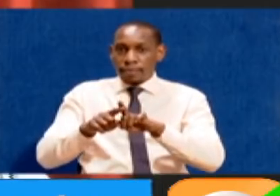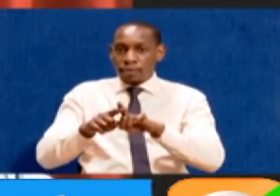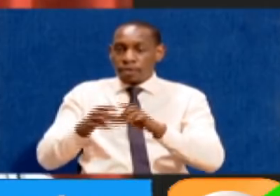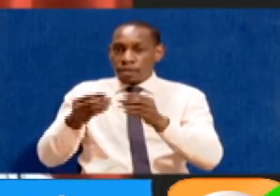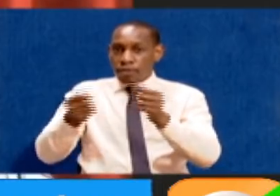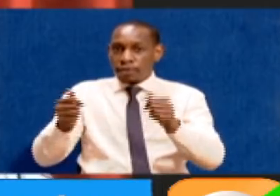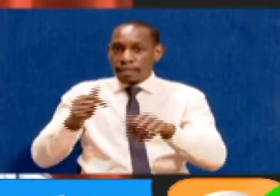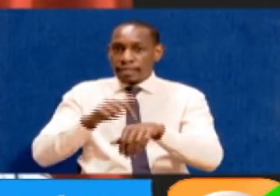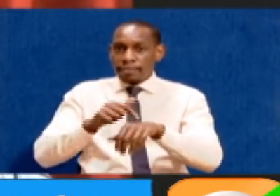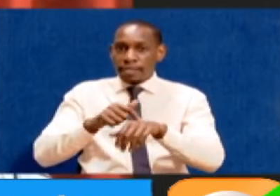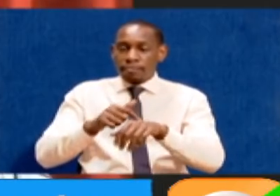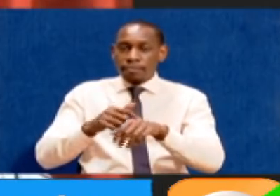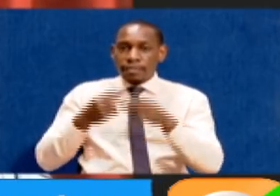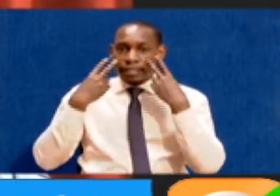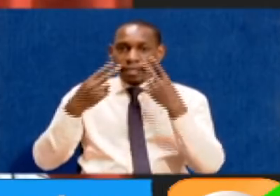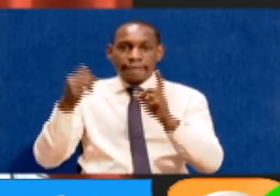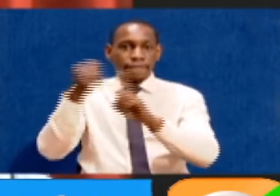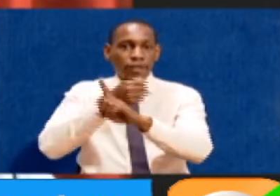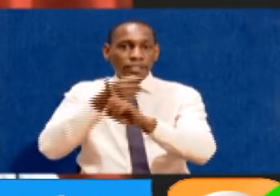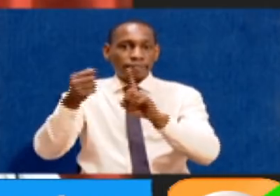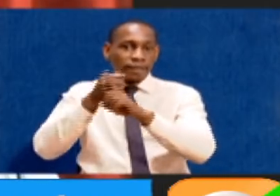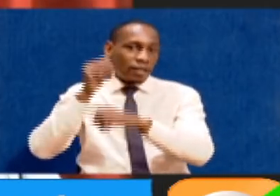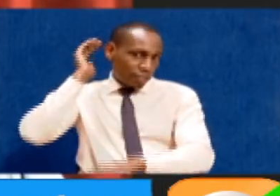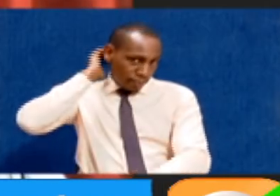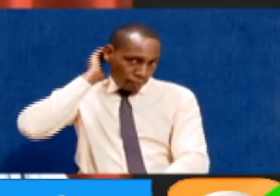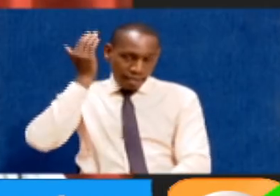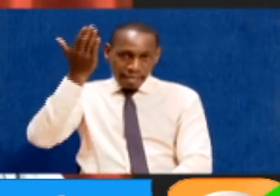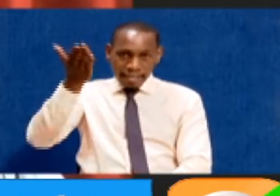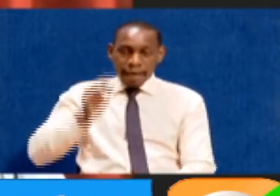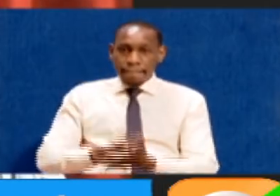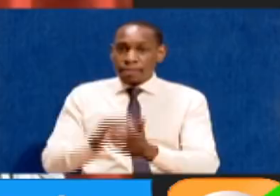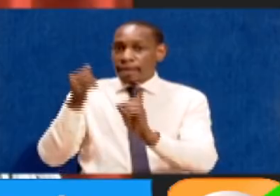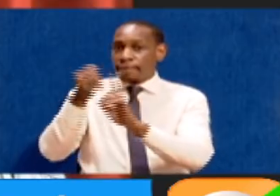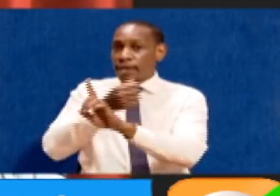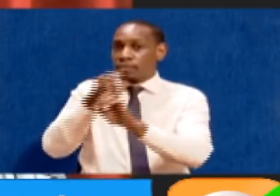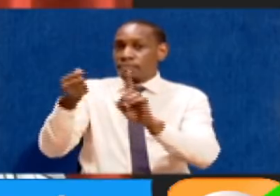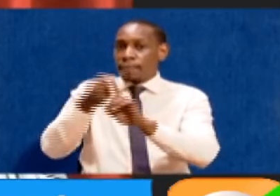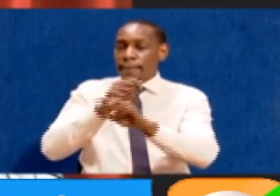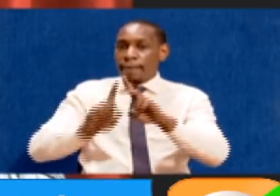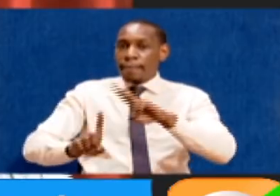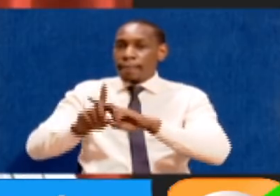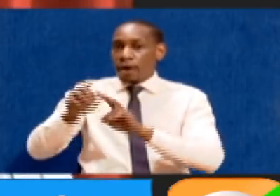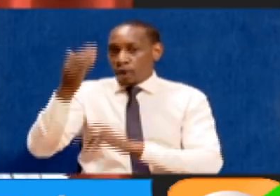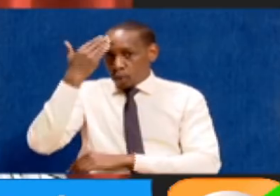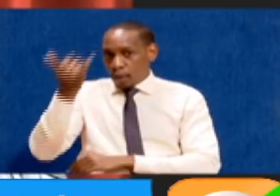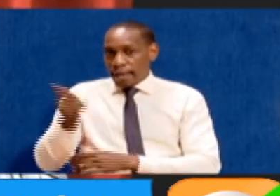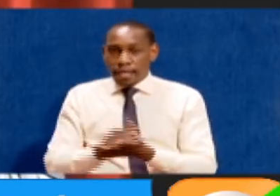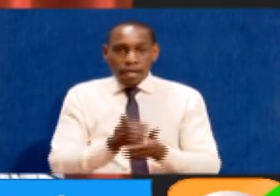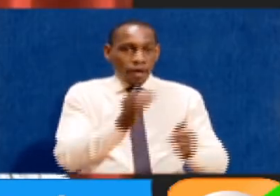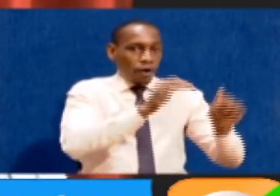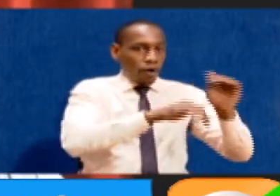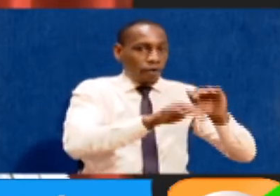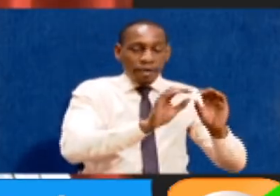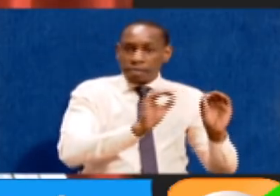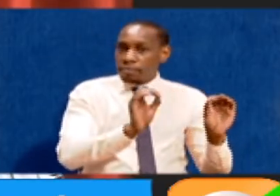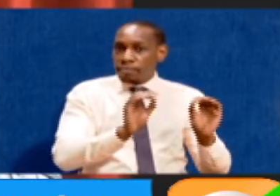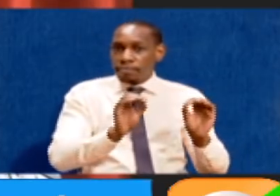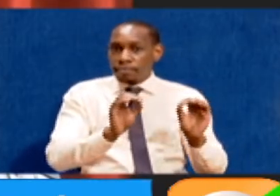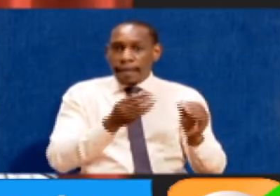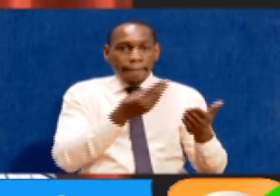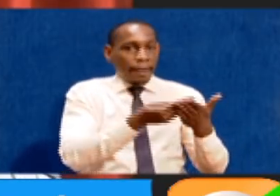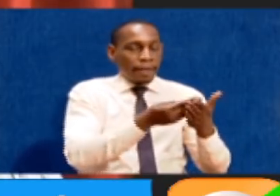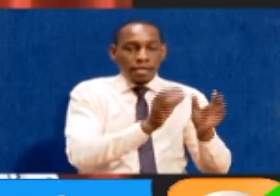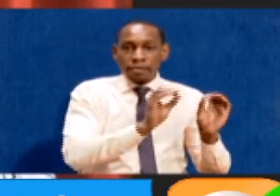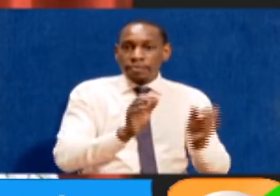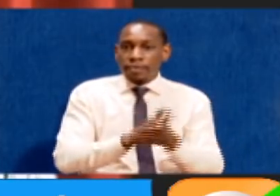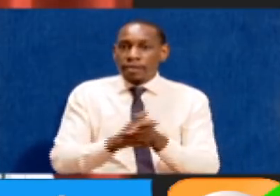For when you think about the skirmishes in Muranga, the skirmishes in Muranga did not come up because of the offering or because of the